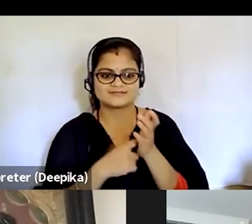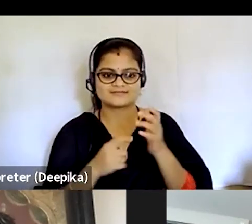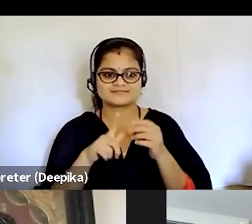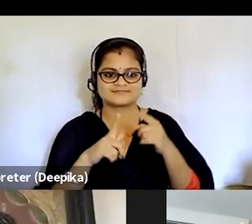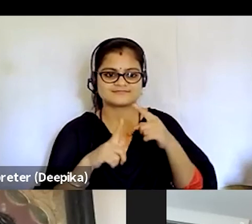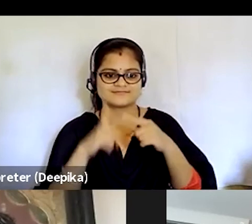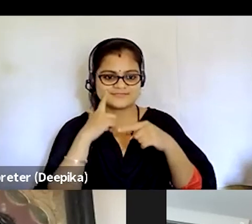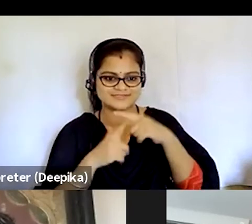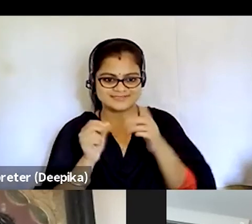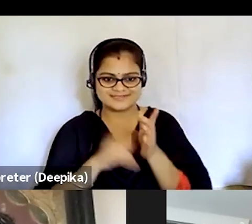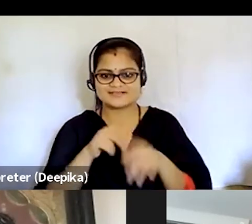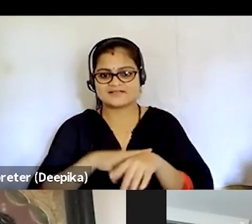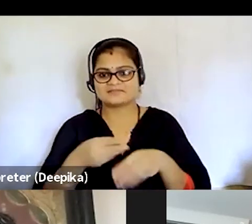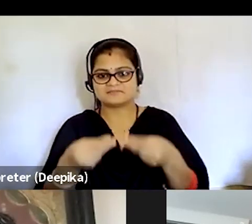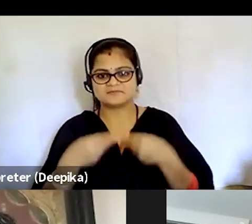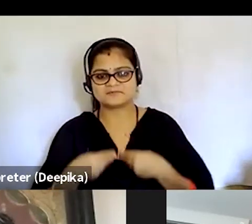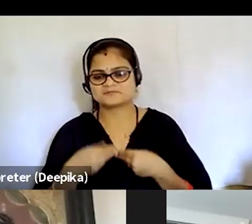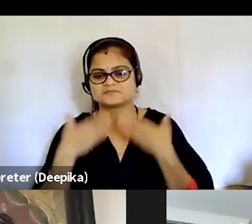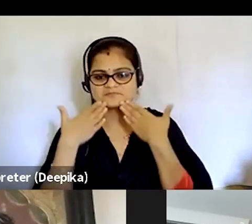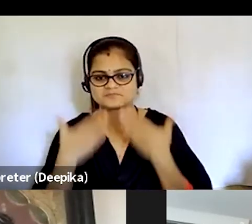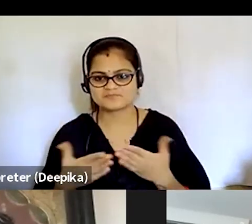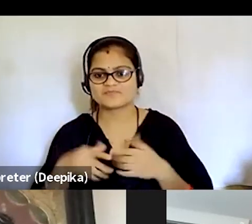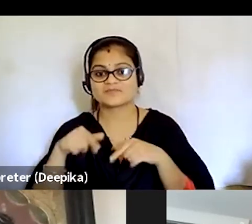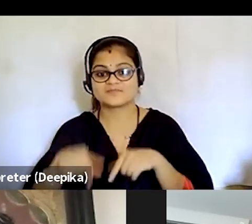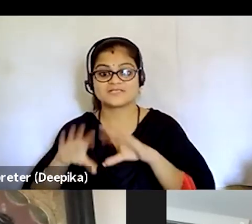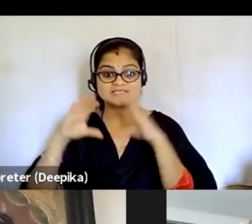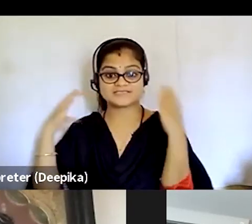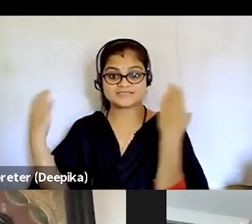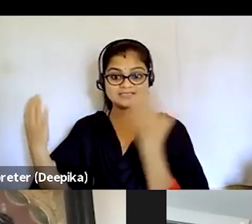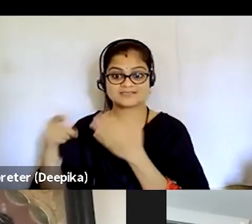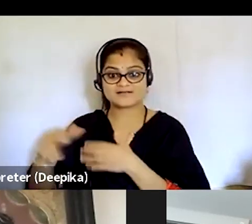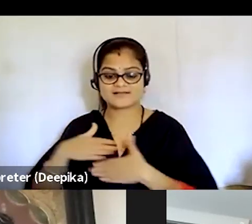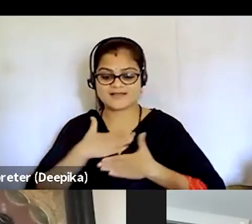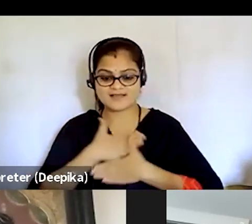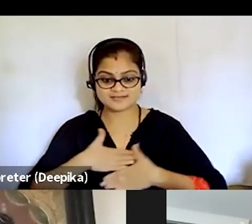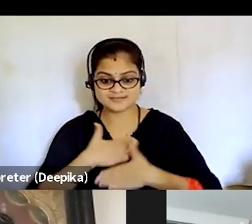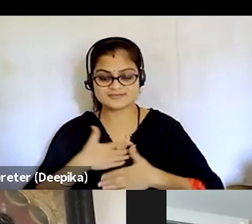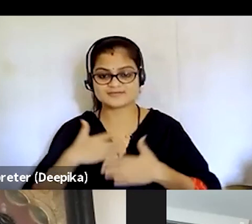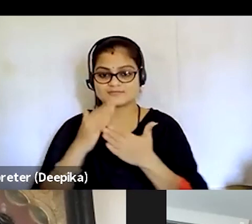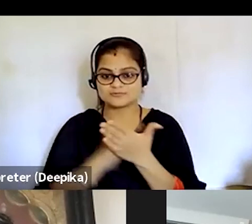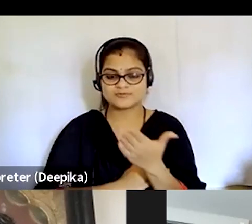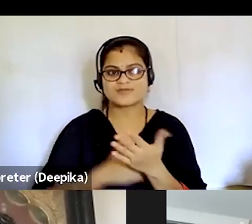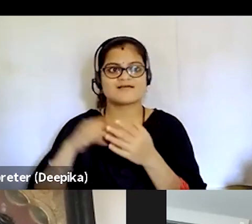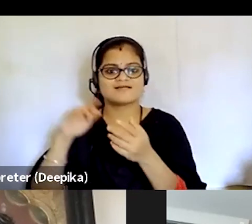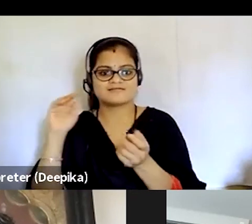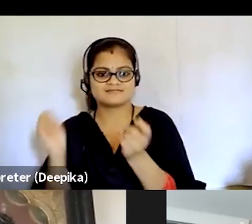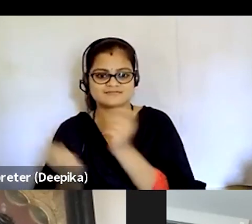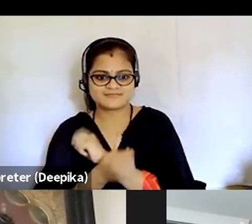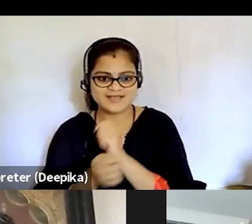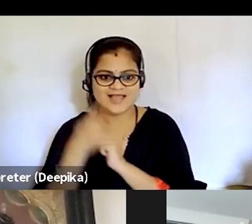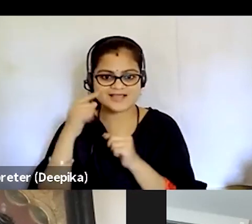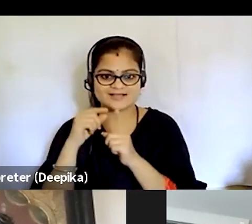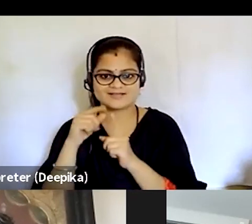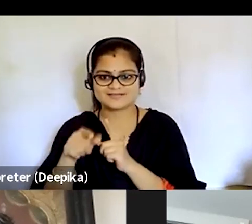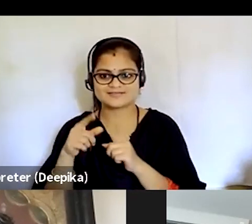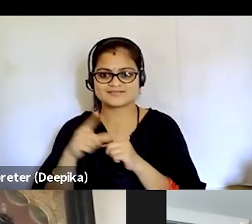And at the stadium, we are doing the entertainment. Like right now, the World Cup is going on, so Yeah. the